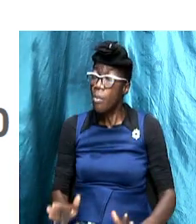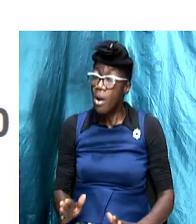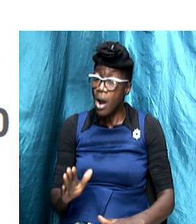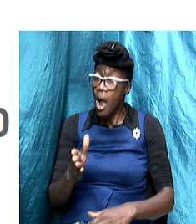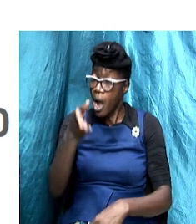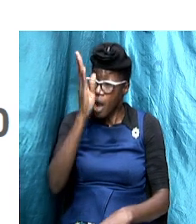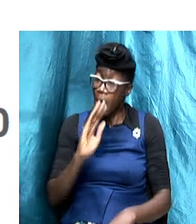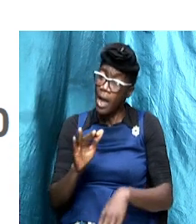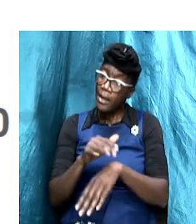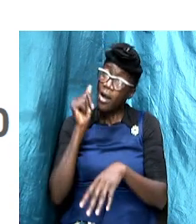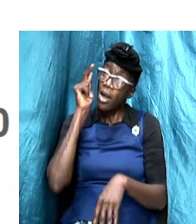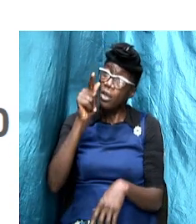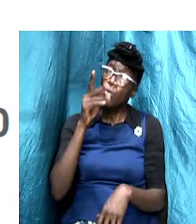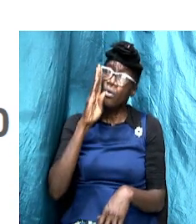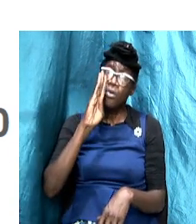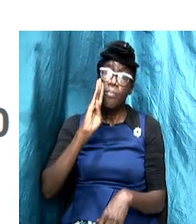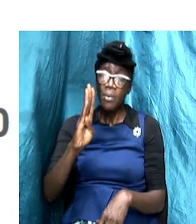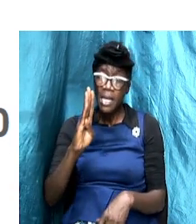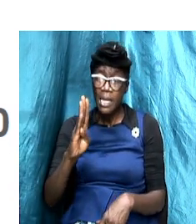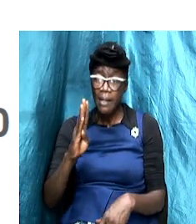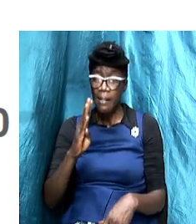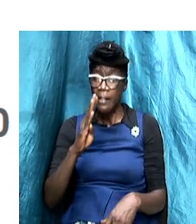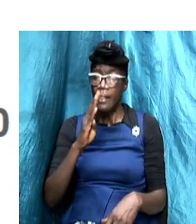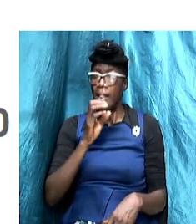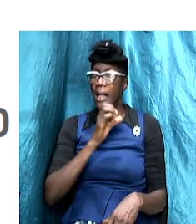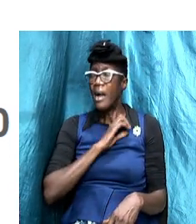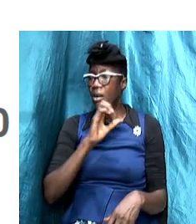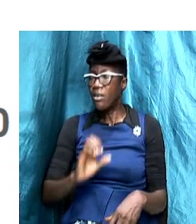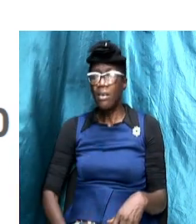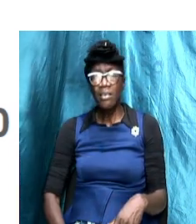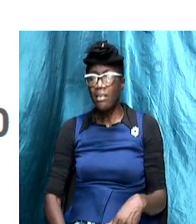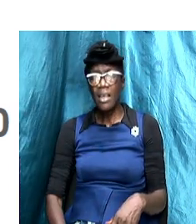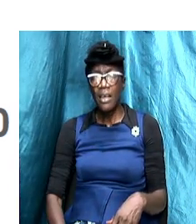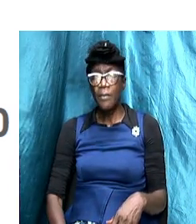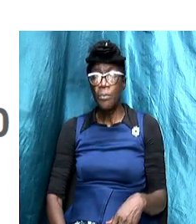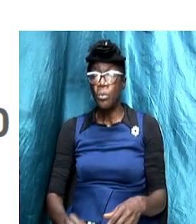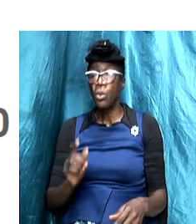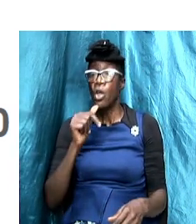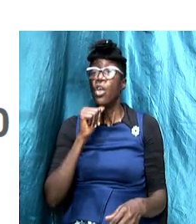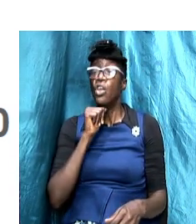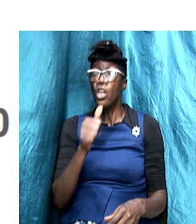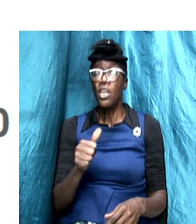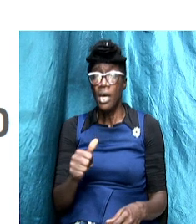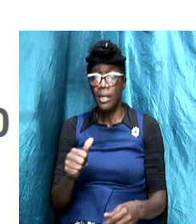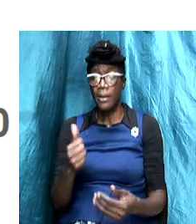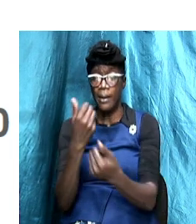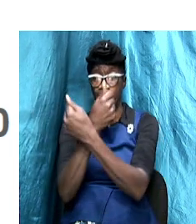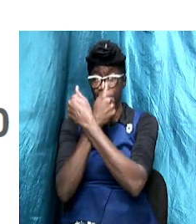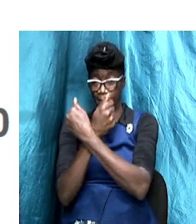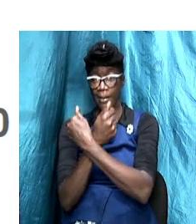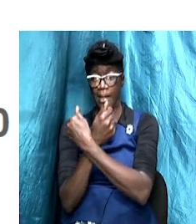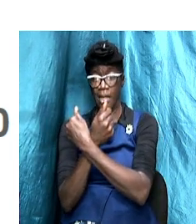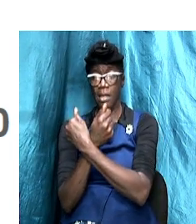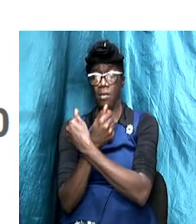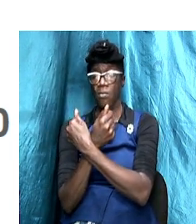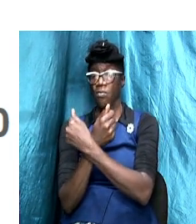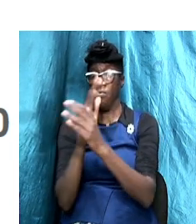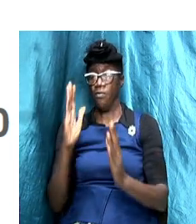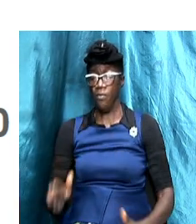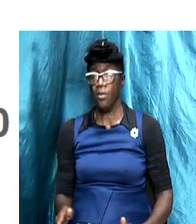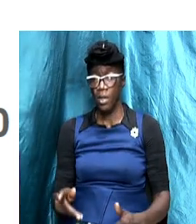saint. Galatians chapter 4 verse 17 says you're not a slave. You're not a slave to your past. You're not a slave to the fact that